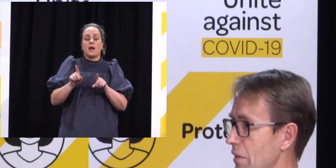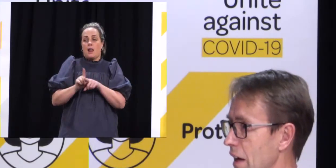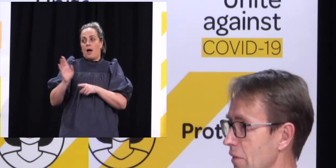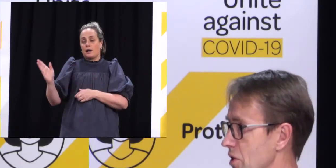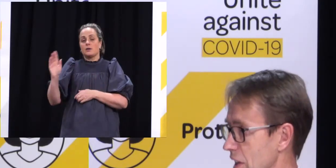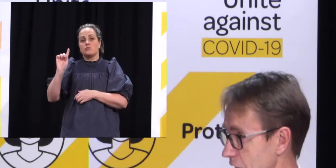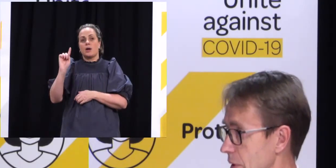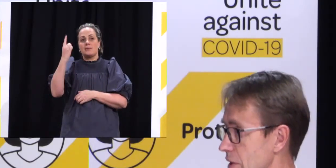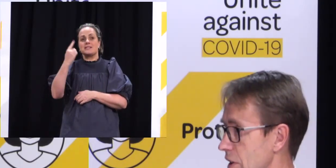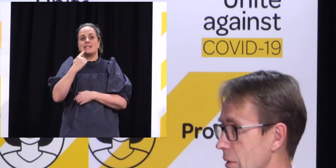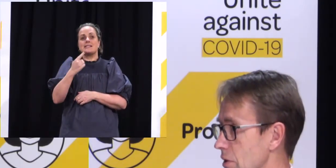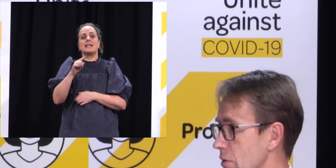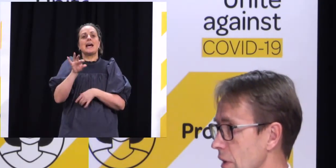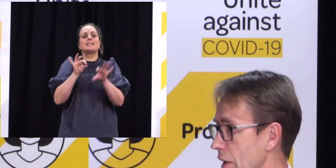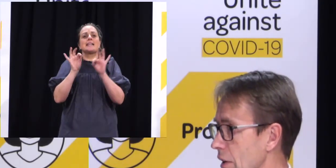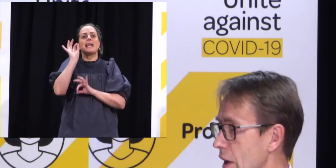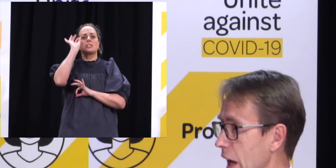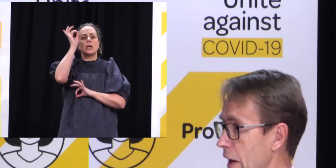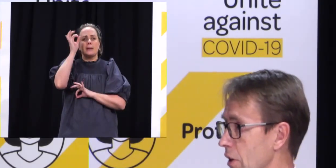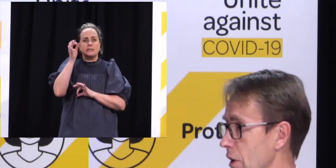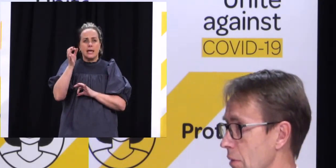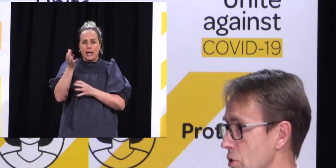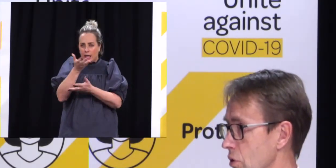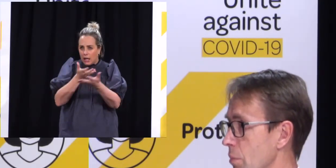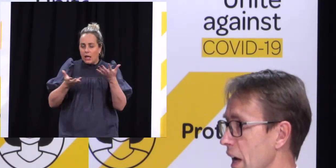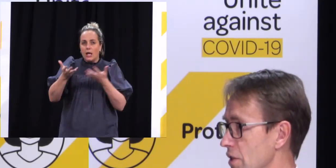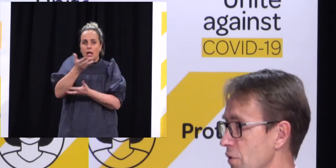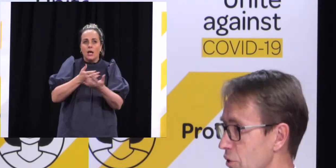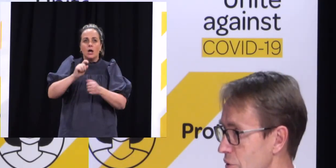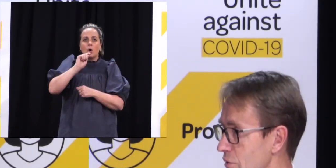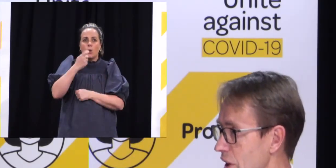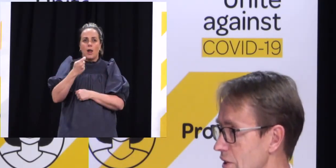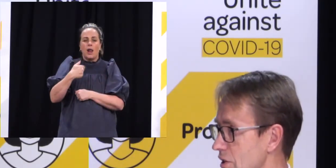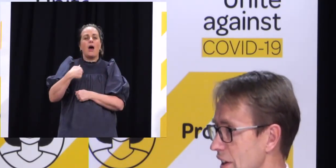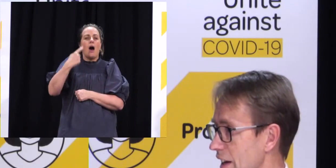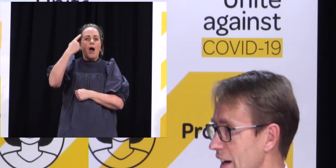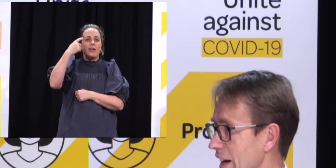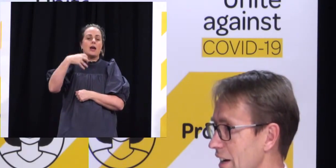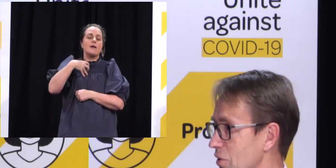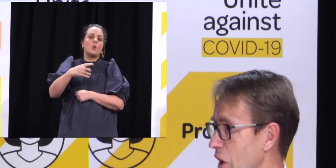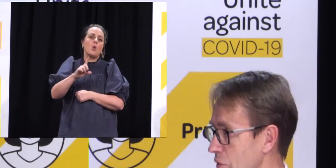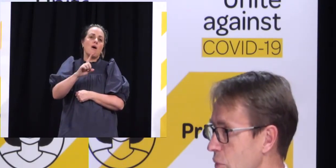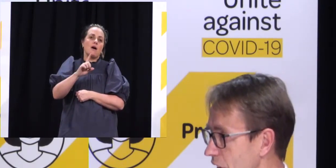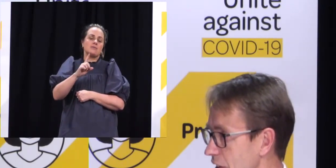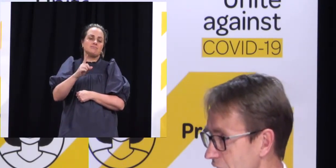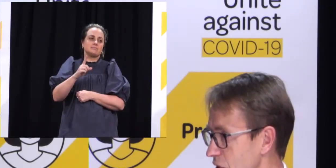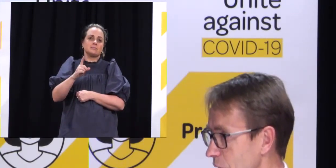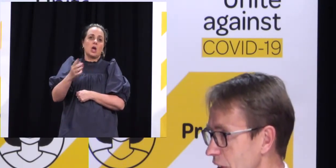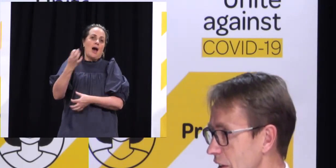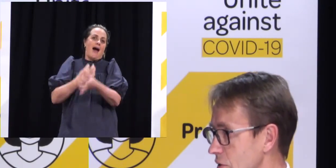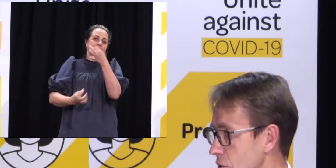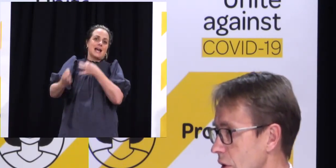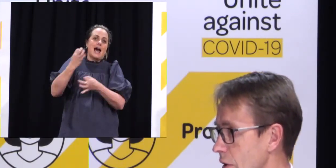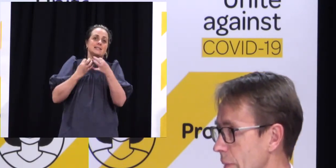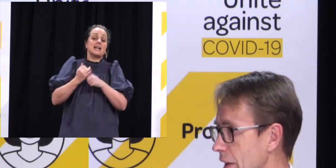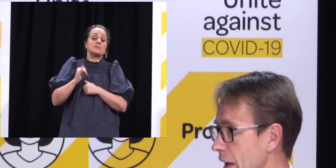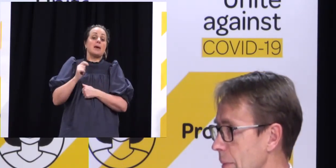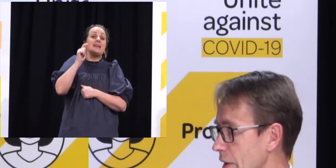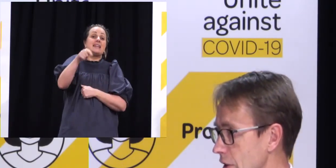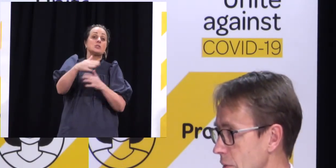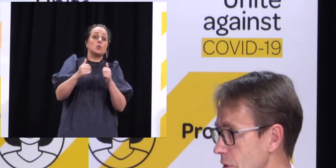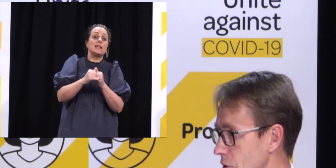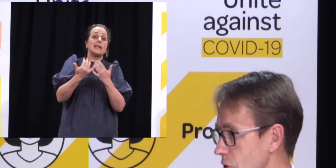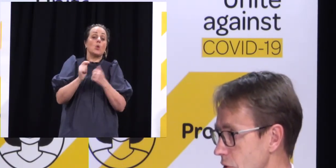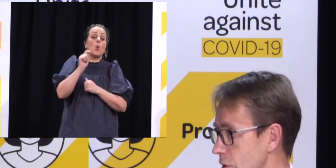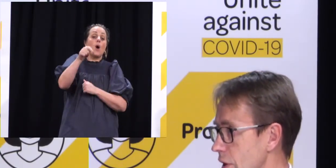still the select committees are going to run, and then I'm sure I'll be asked for further advice over the next weekend or on Monday